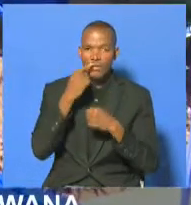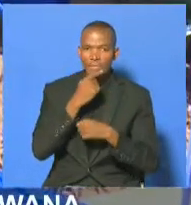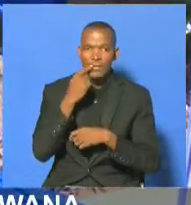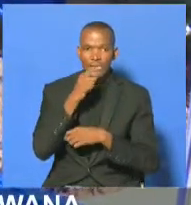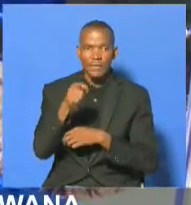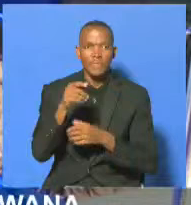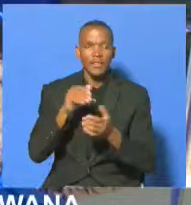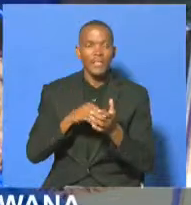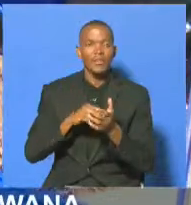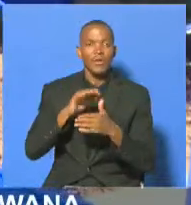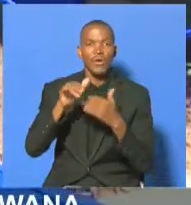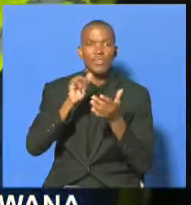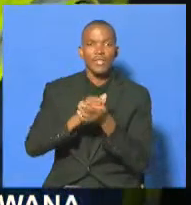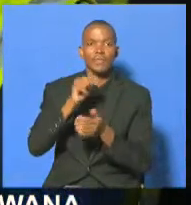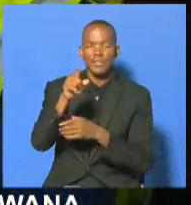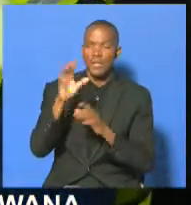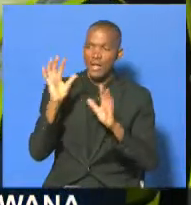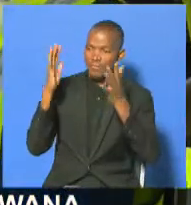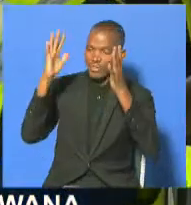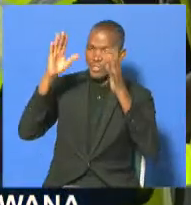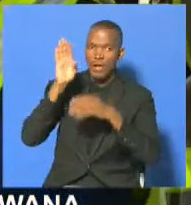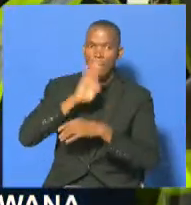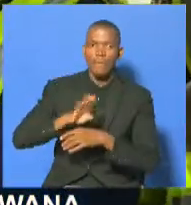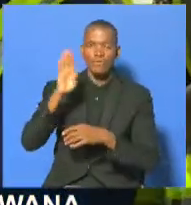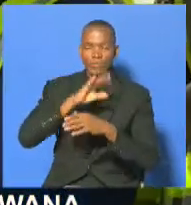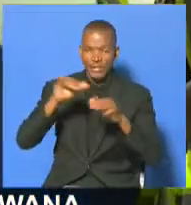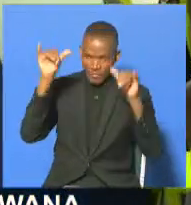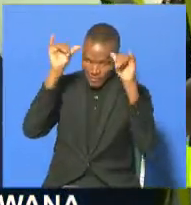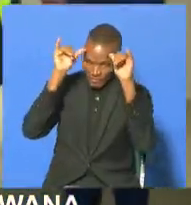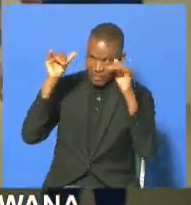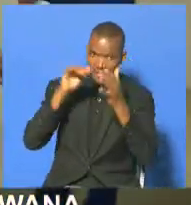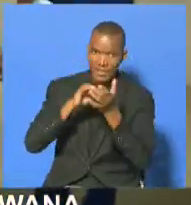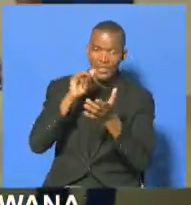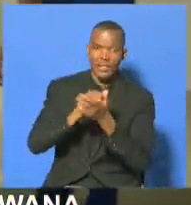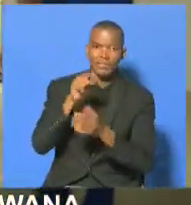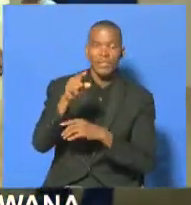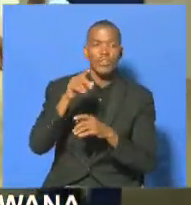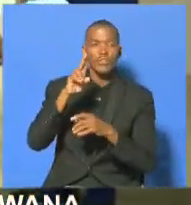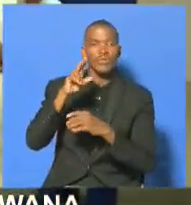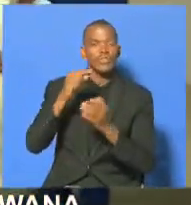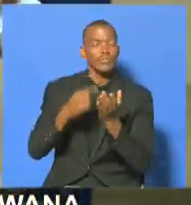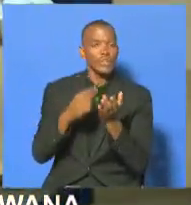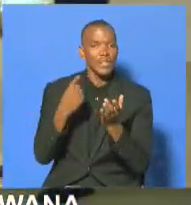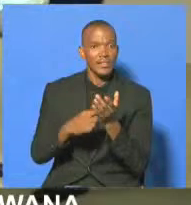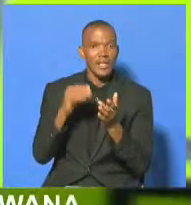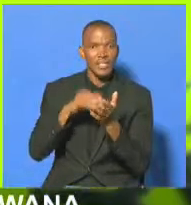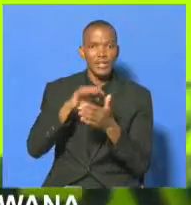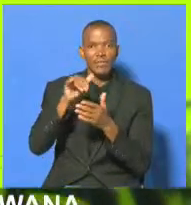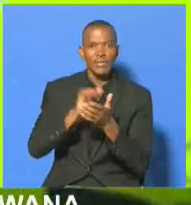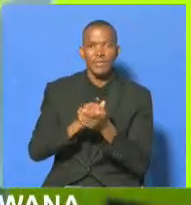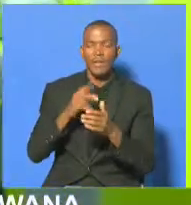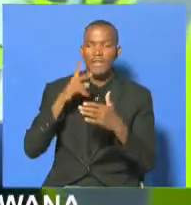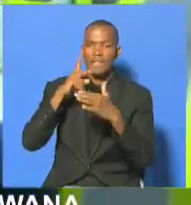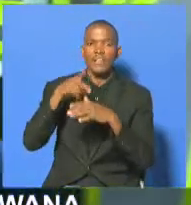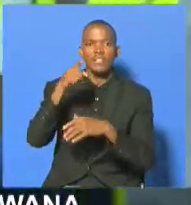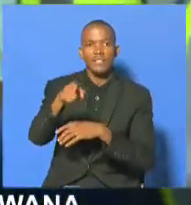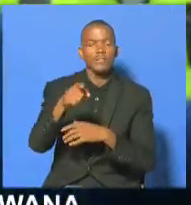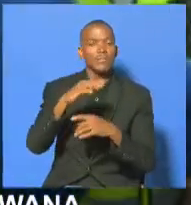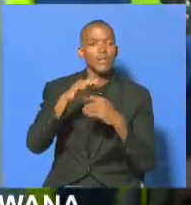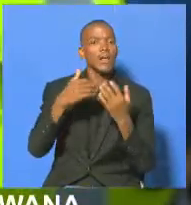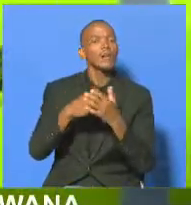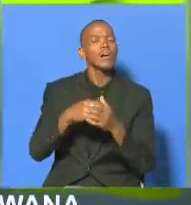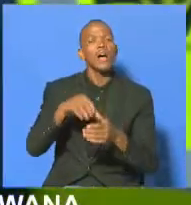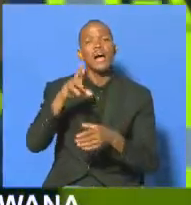As part of their endeavor to appreciate Botswana's beef production industry, the Ugandan delegation will also visit the Ramatlabama